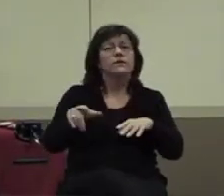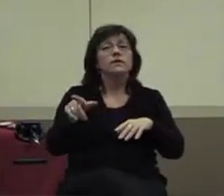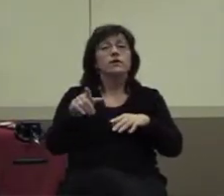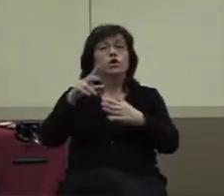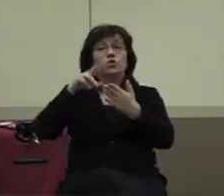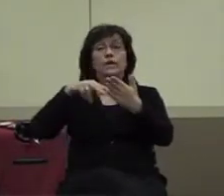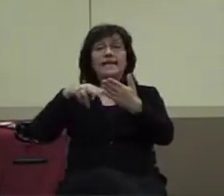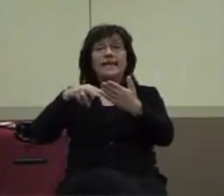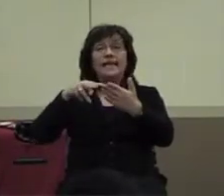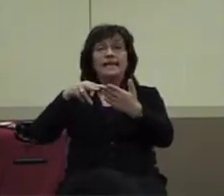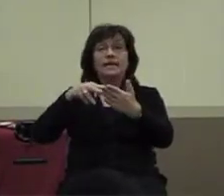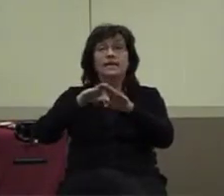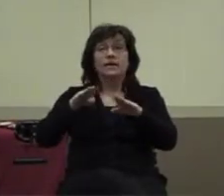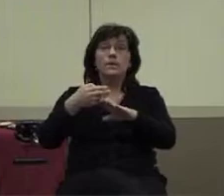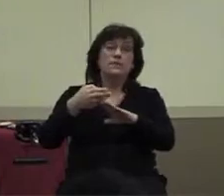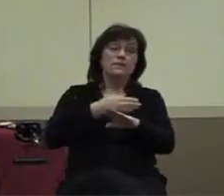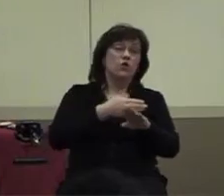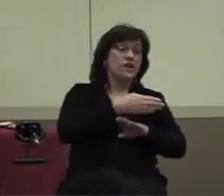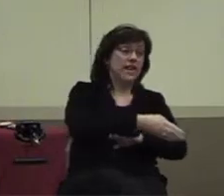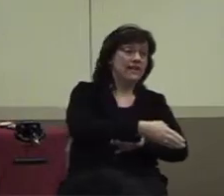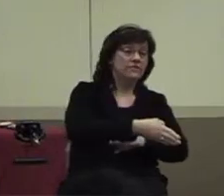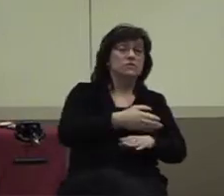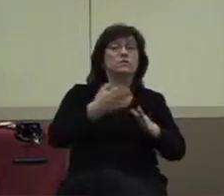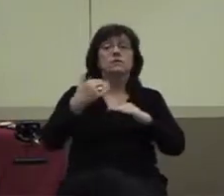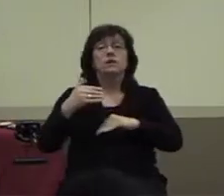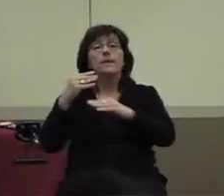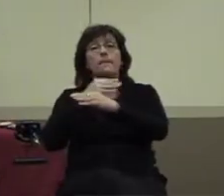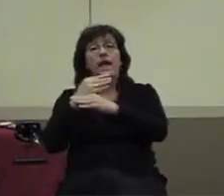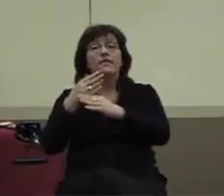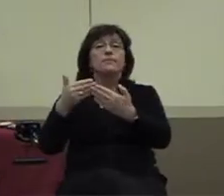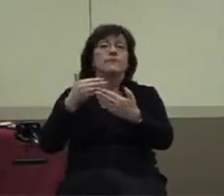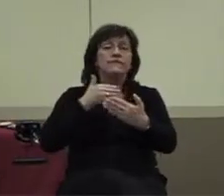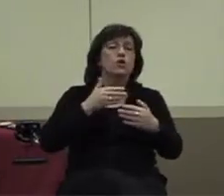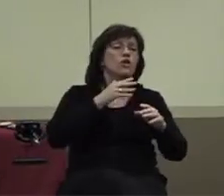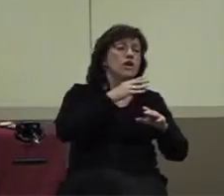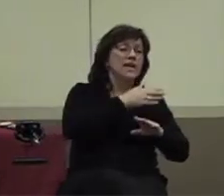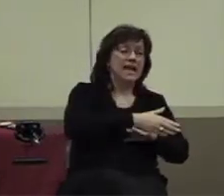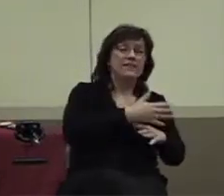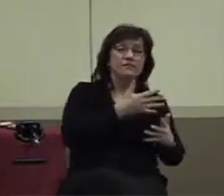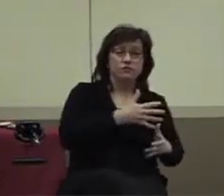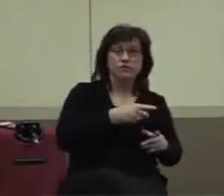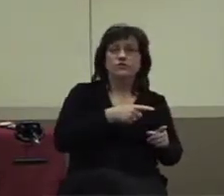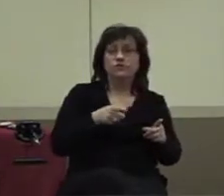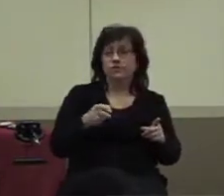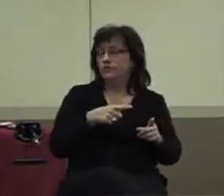after, and here's math before and after.